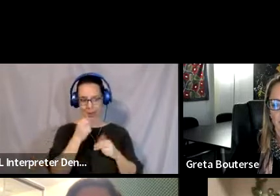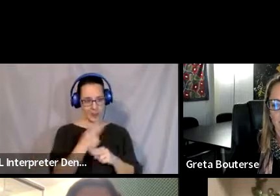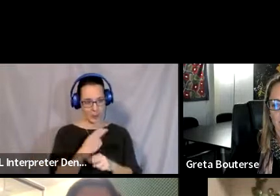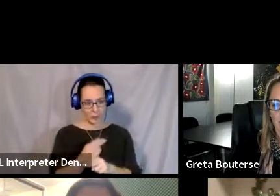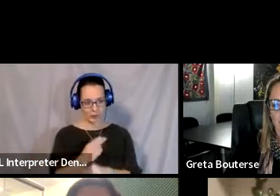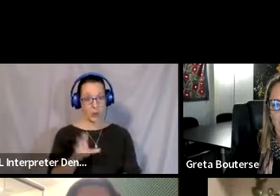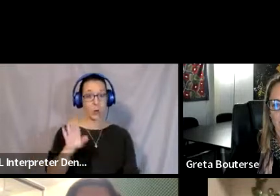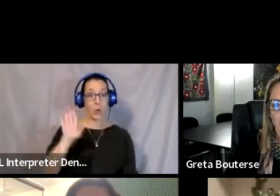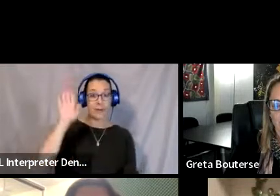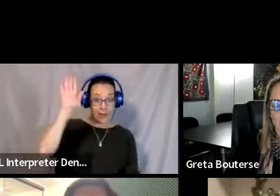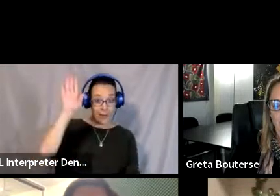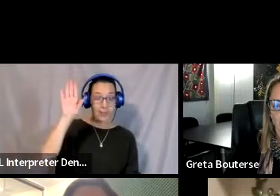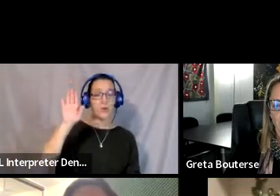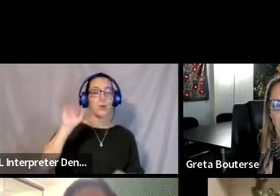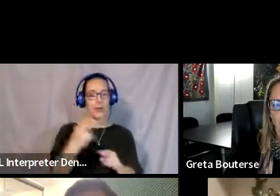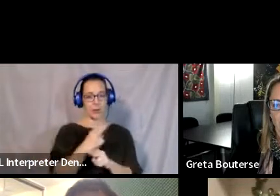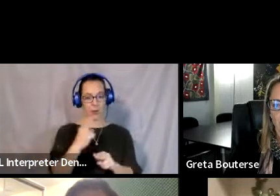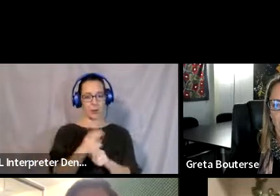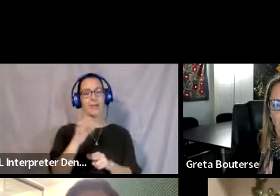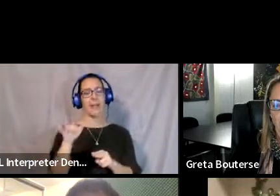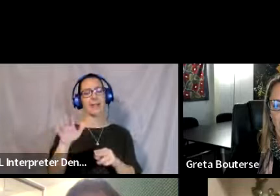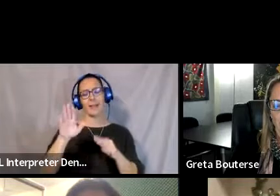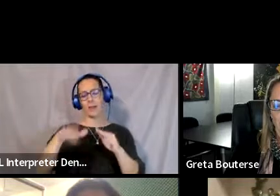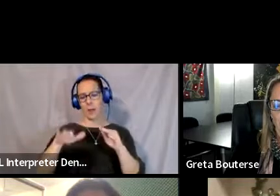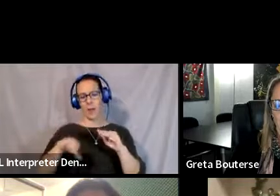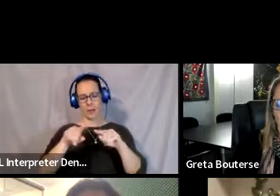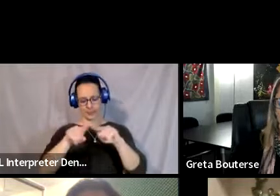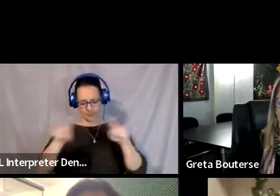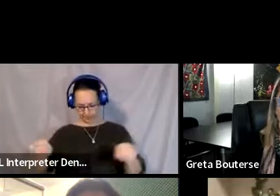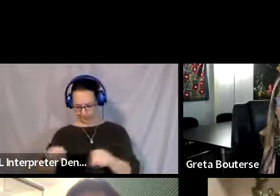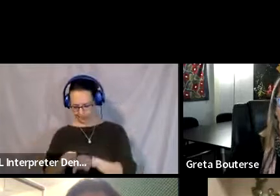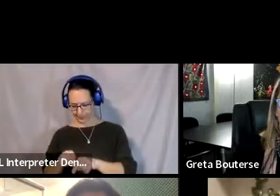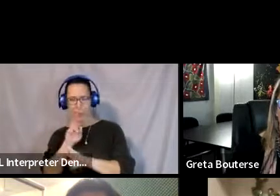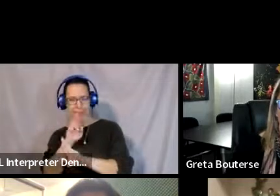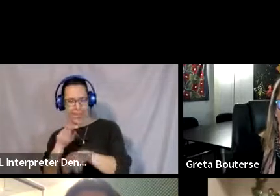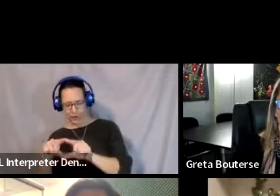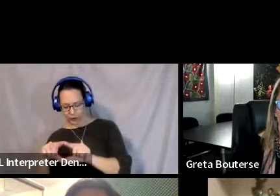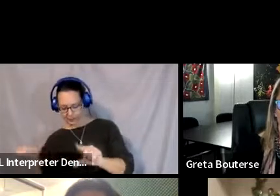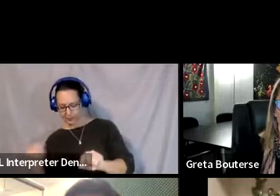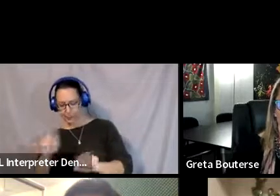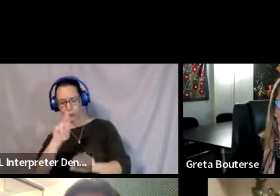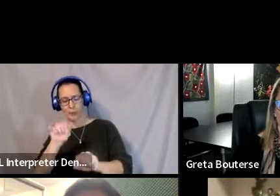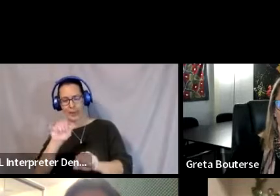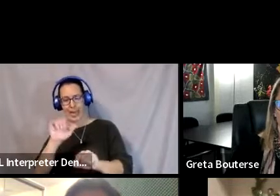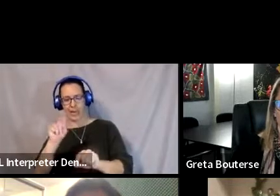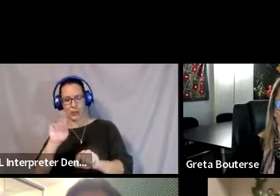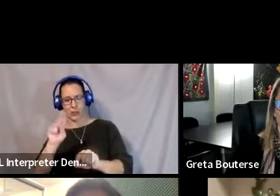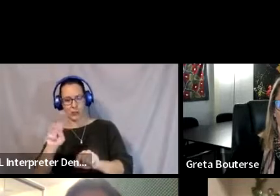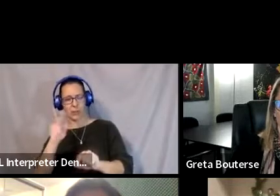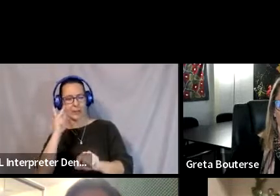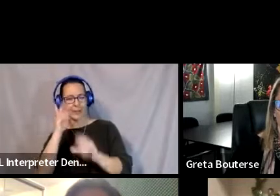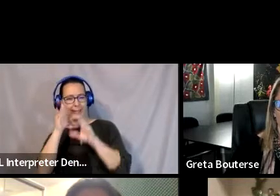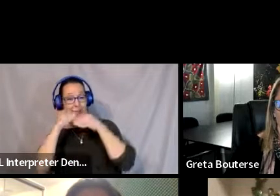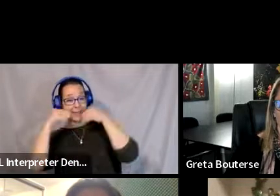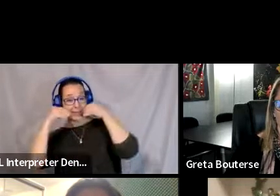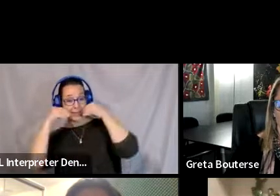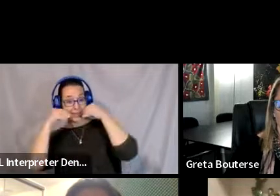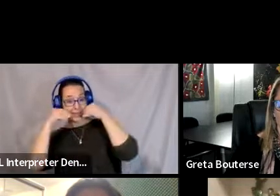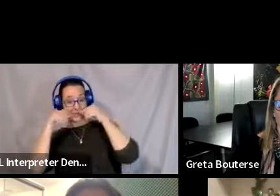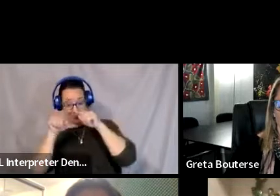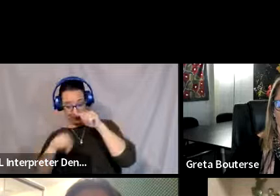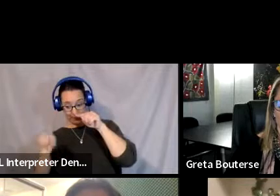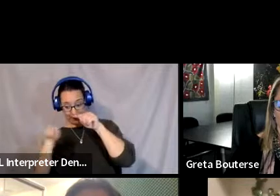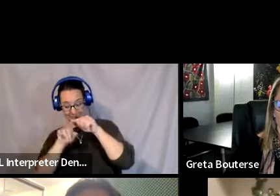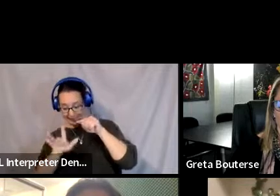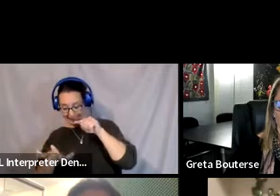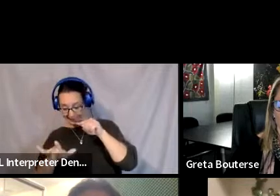be enabled, and that's located at the bottom of your screen under the reactions emoji where the smiley face icon is located.